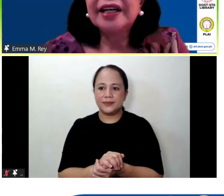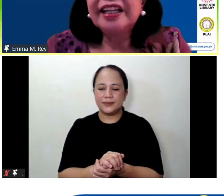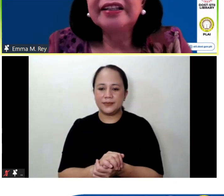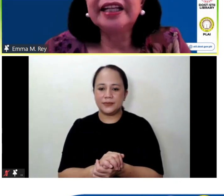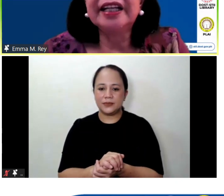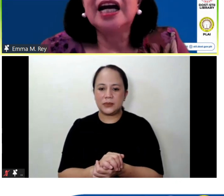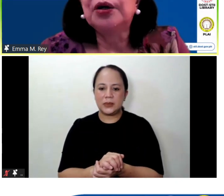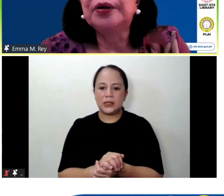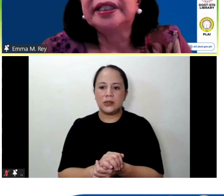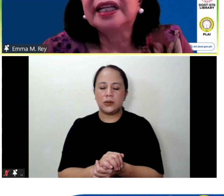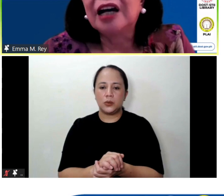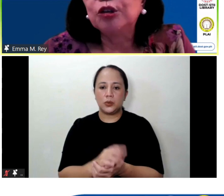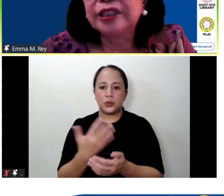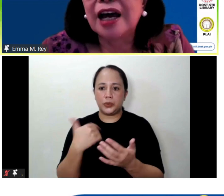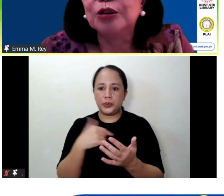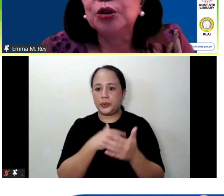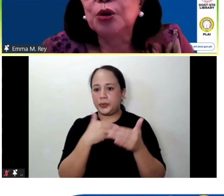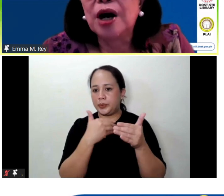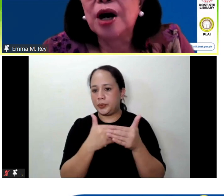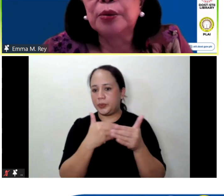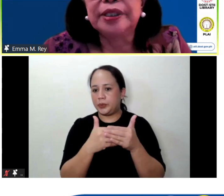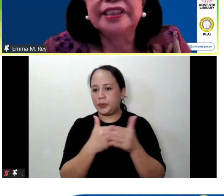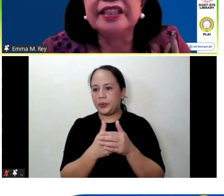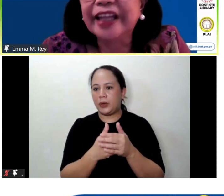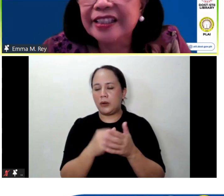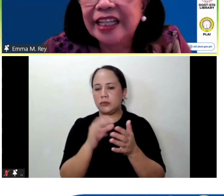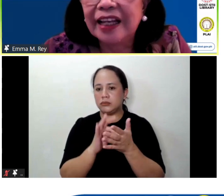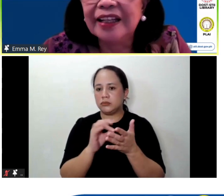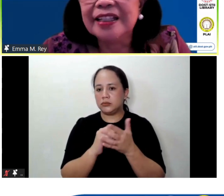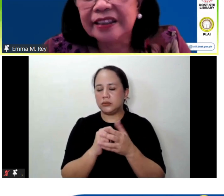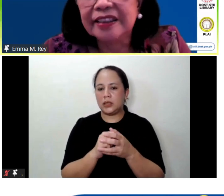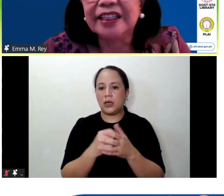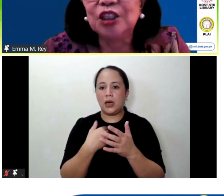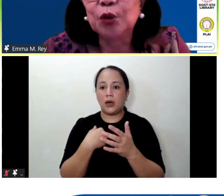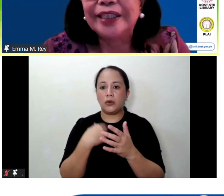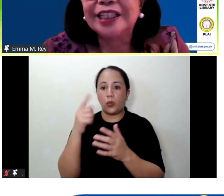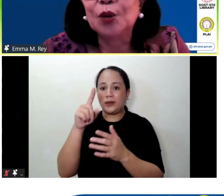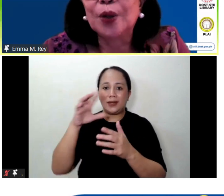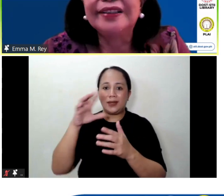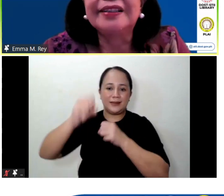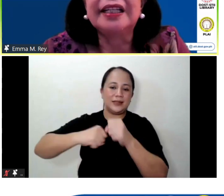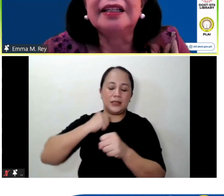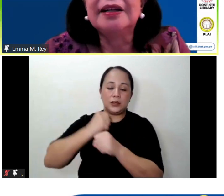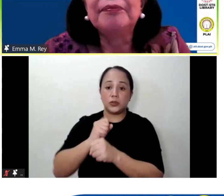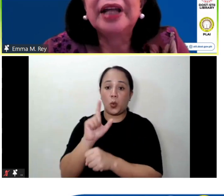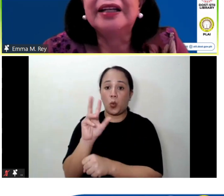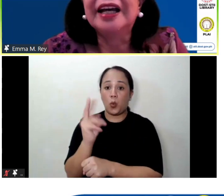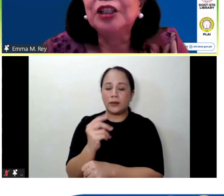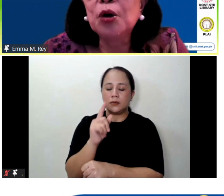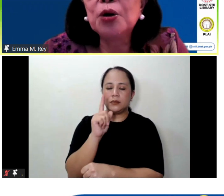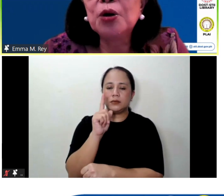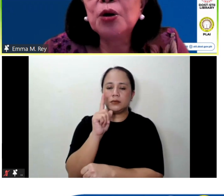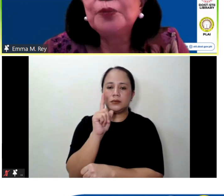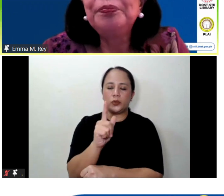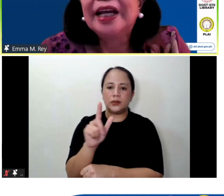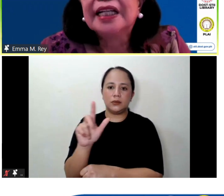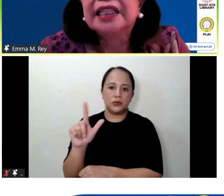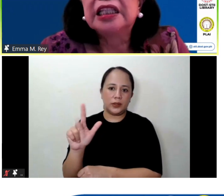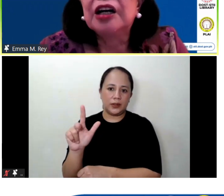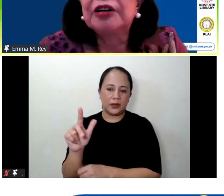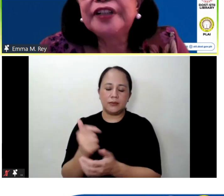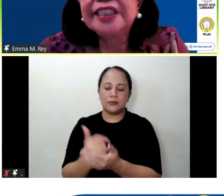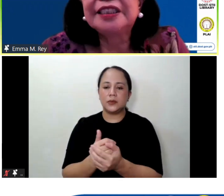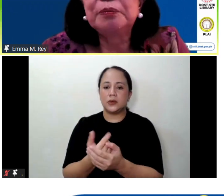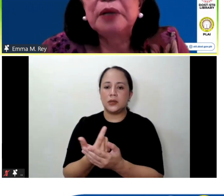We are nearing our countdown to our centennial year in 2023. And I know that